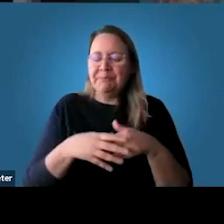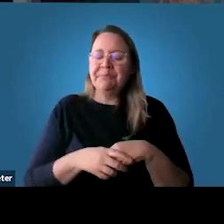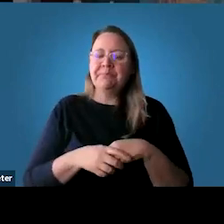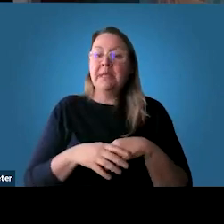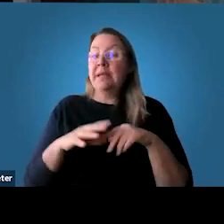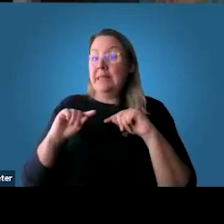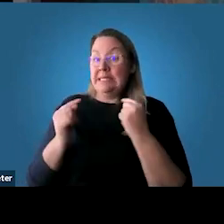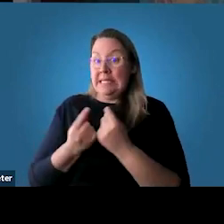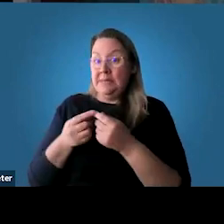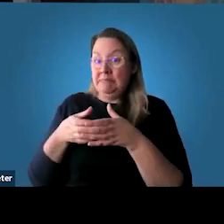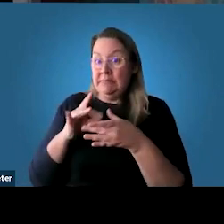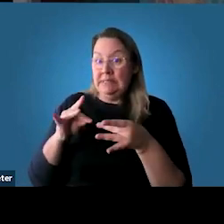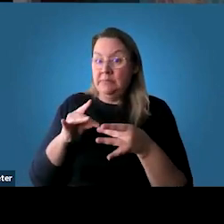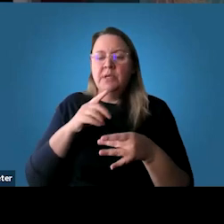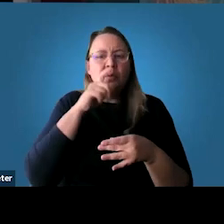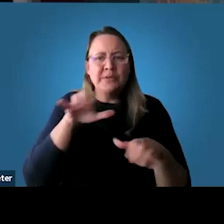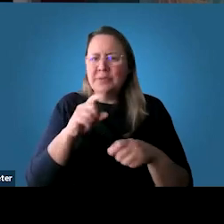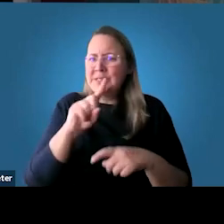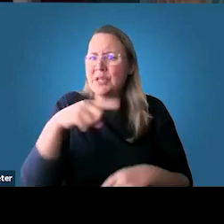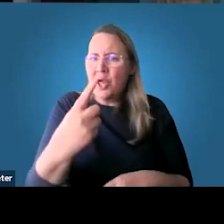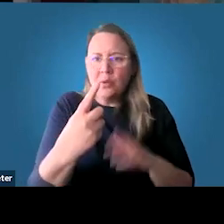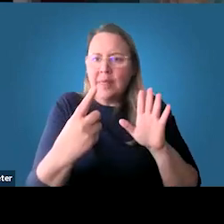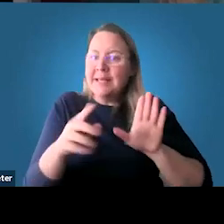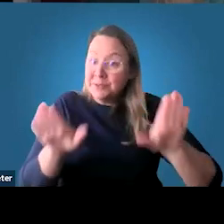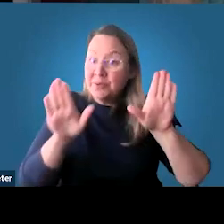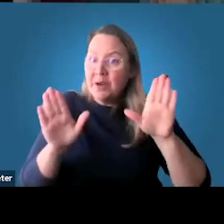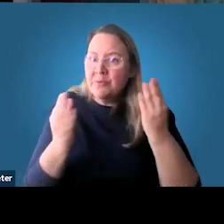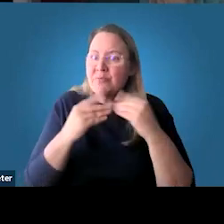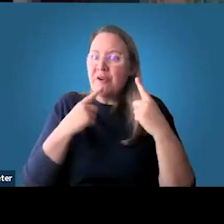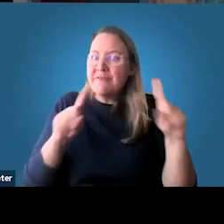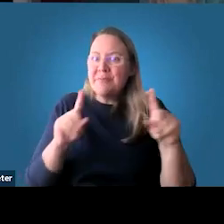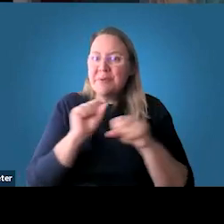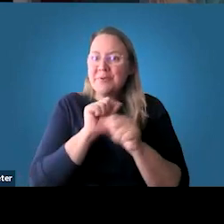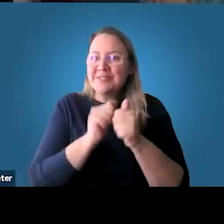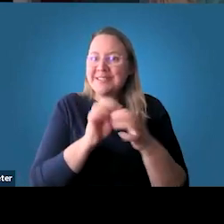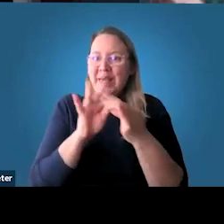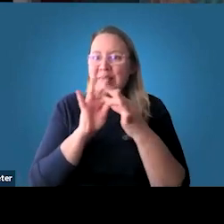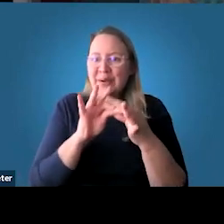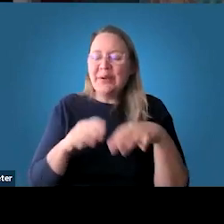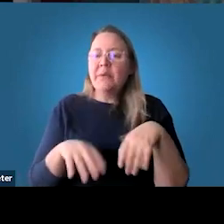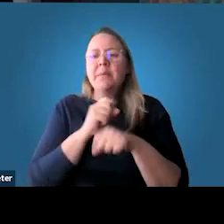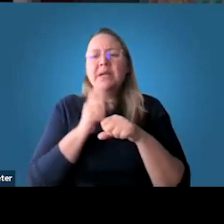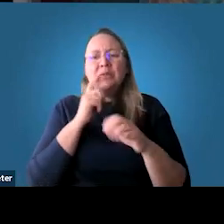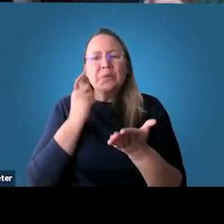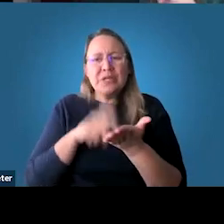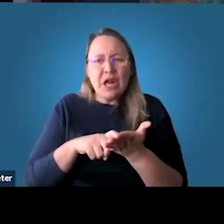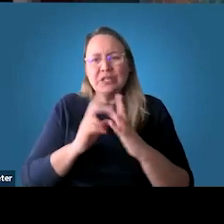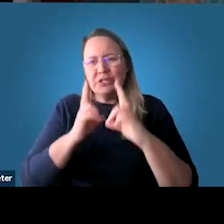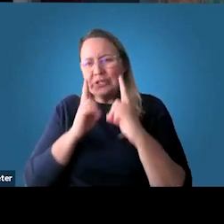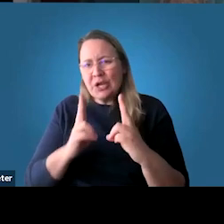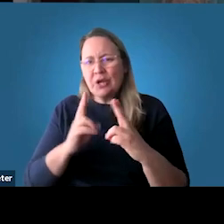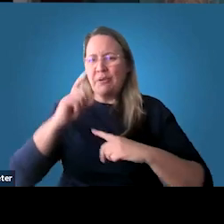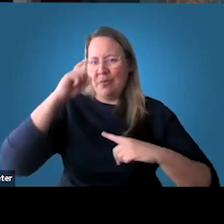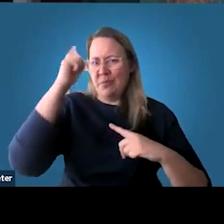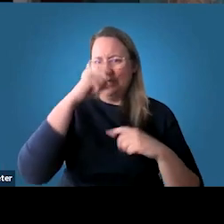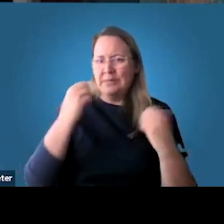often say, you don't have to go it alone, which is great because we're more effective when we work together. So I want to acknowledge and honor the